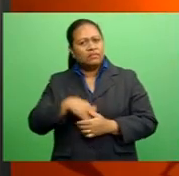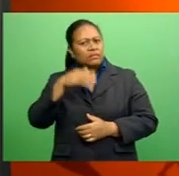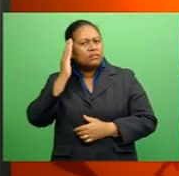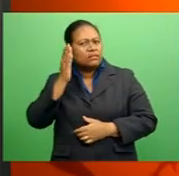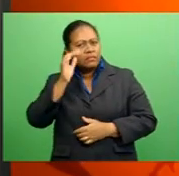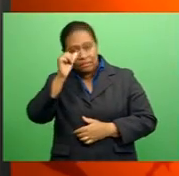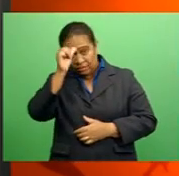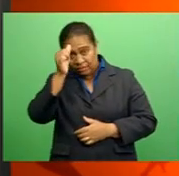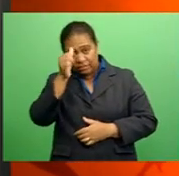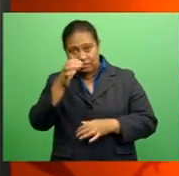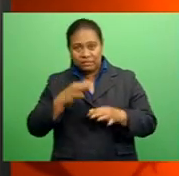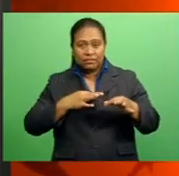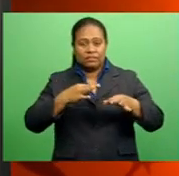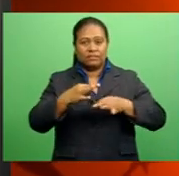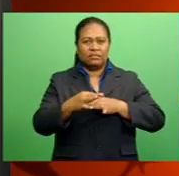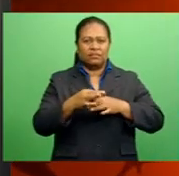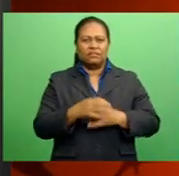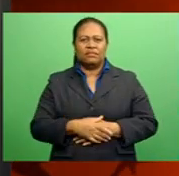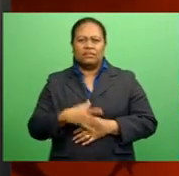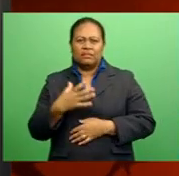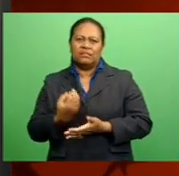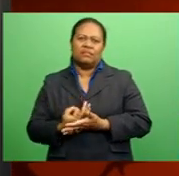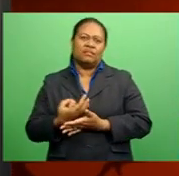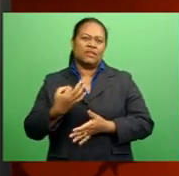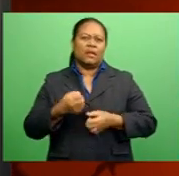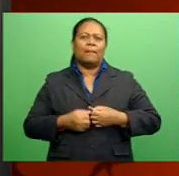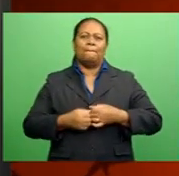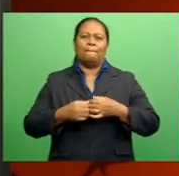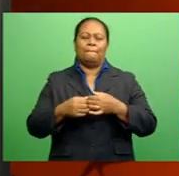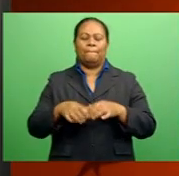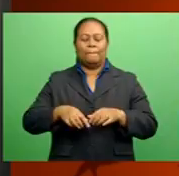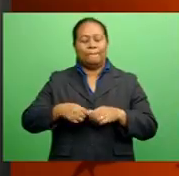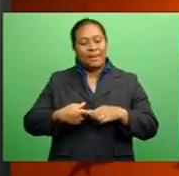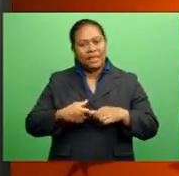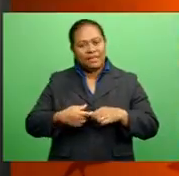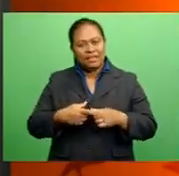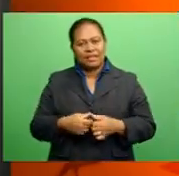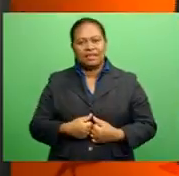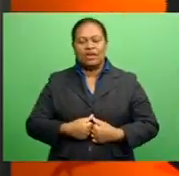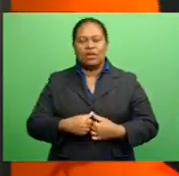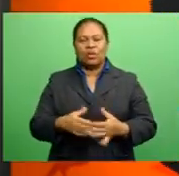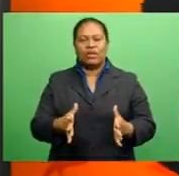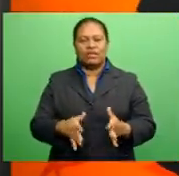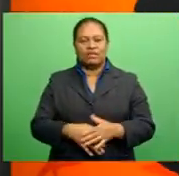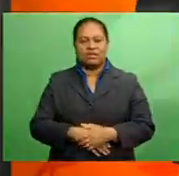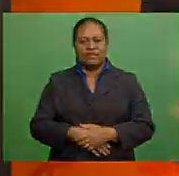in India has replaced tuition with plastic waste. Find out more after the break.